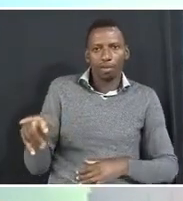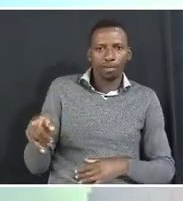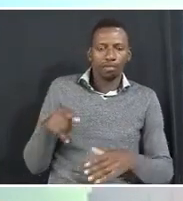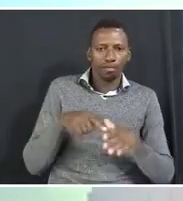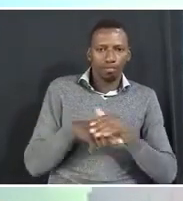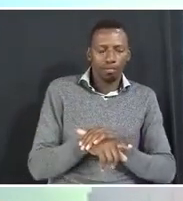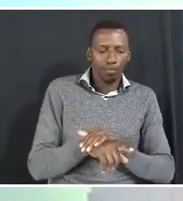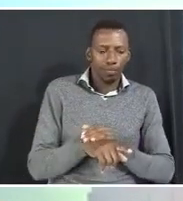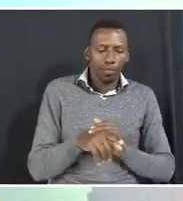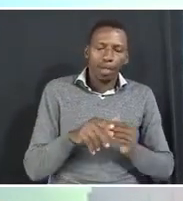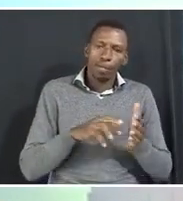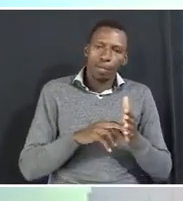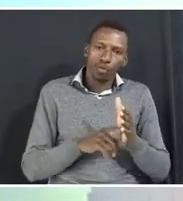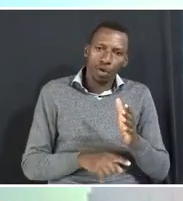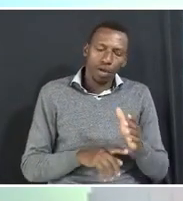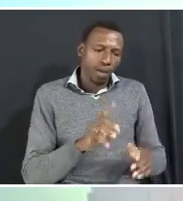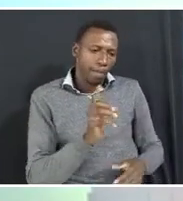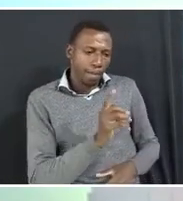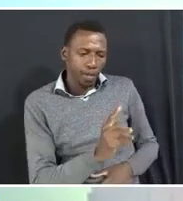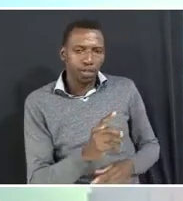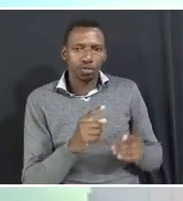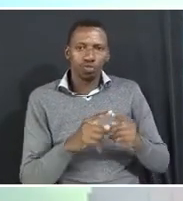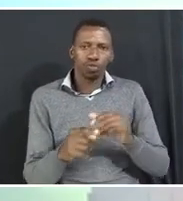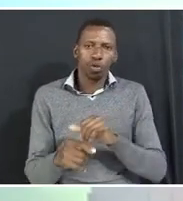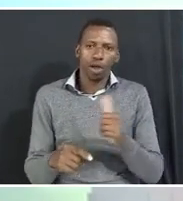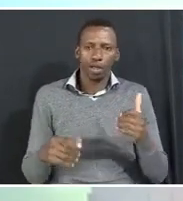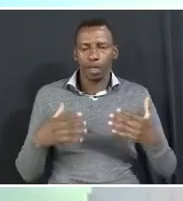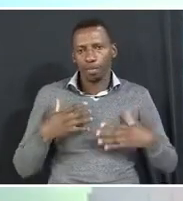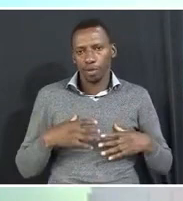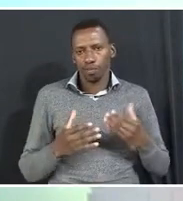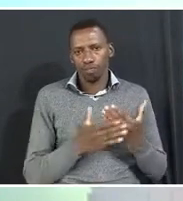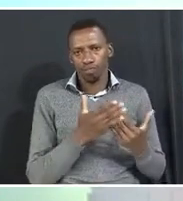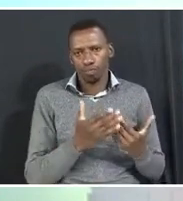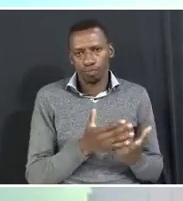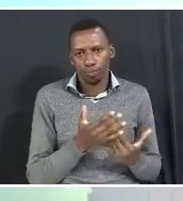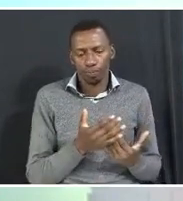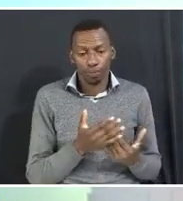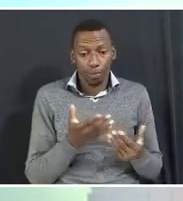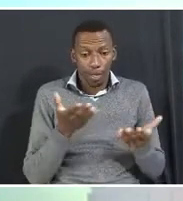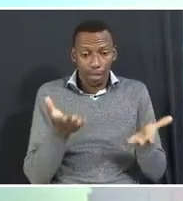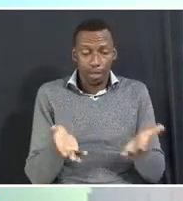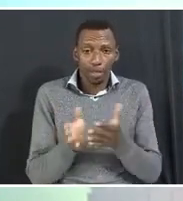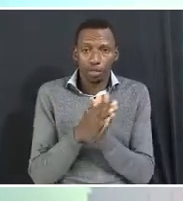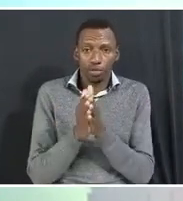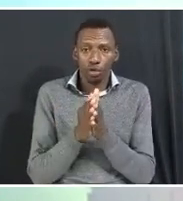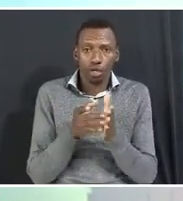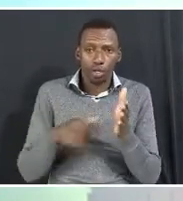unto the other people. Now, in this passage, we see practical